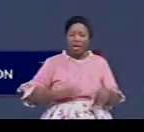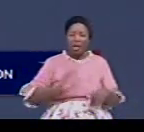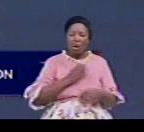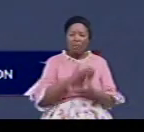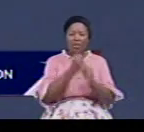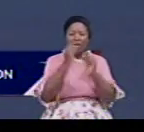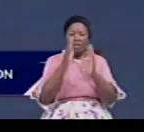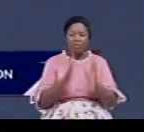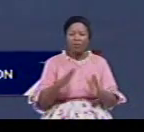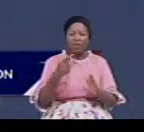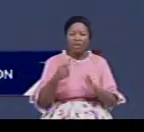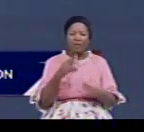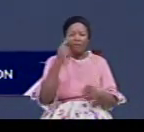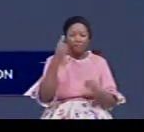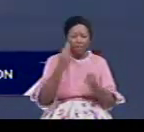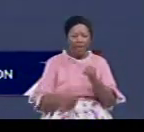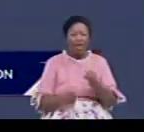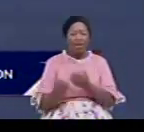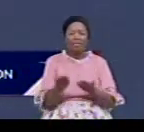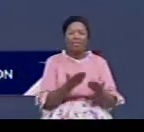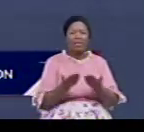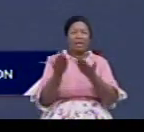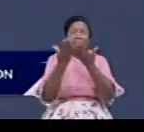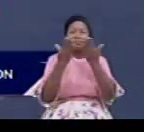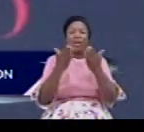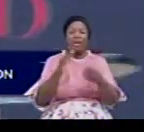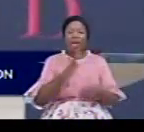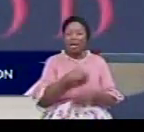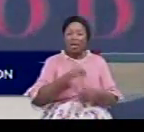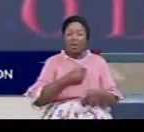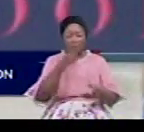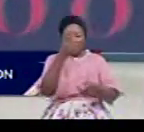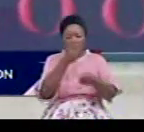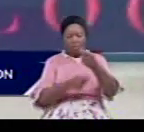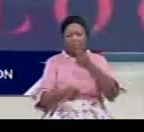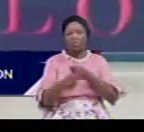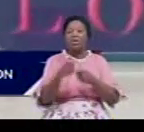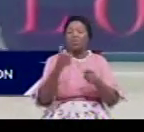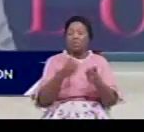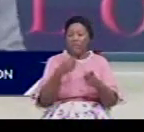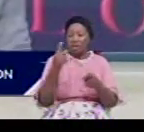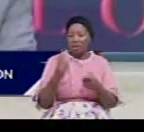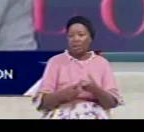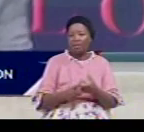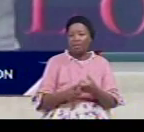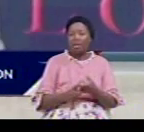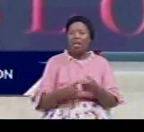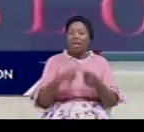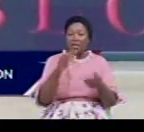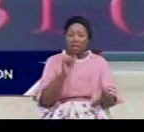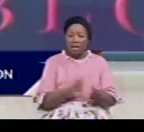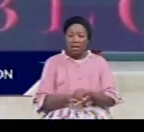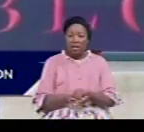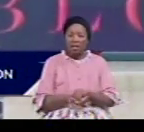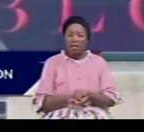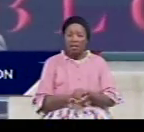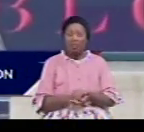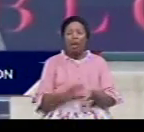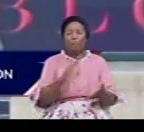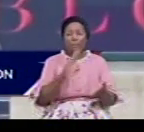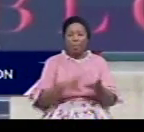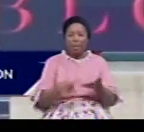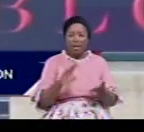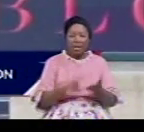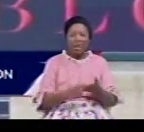the final sacrifice and our substitute, then that pardon